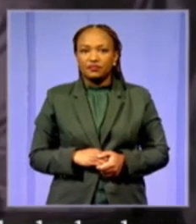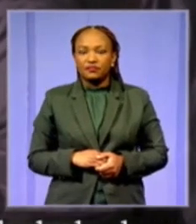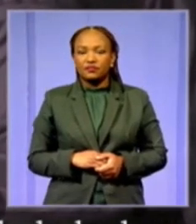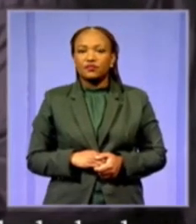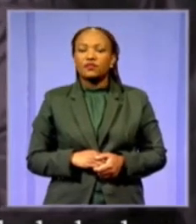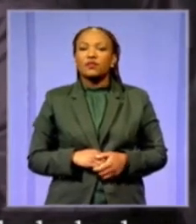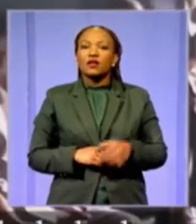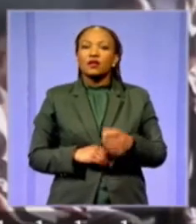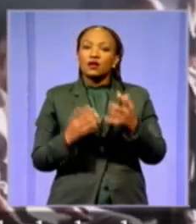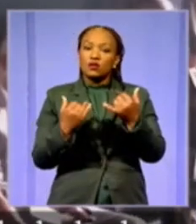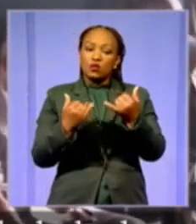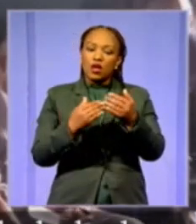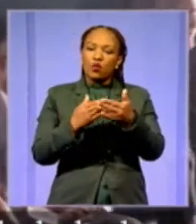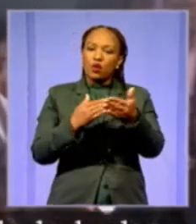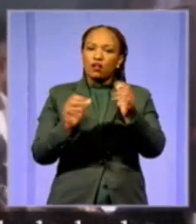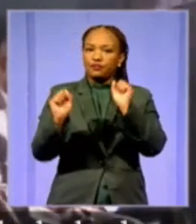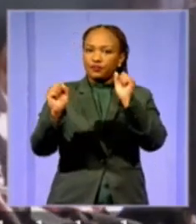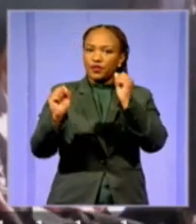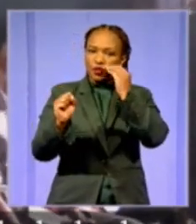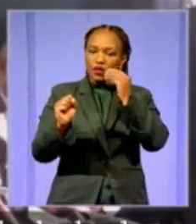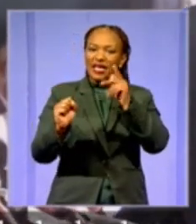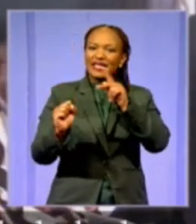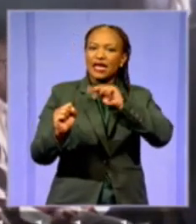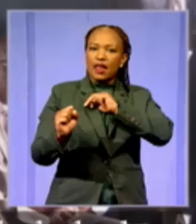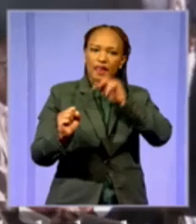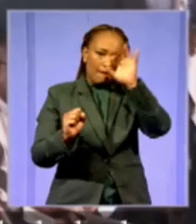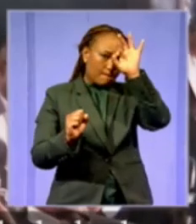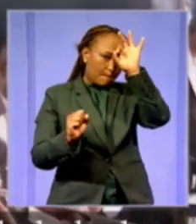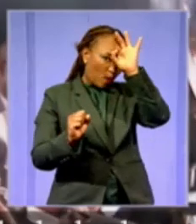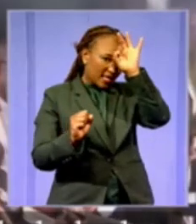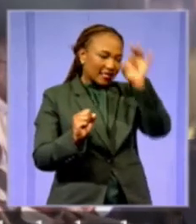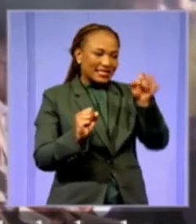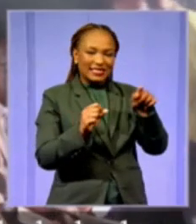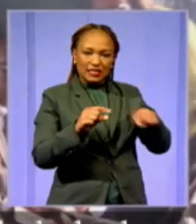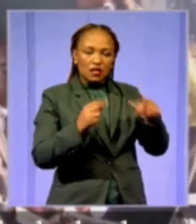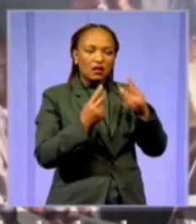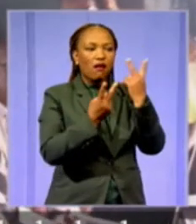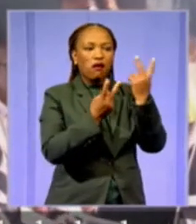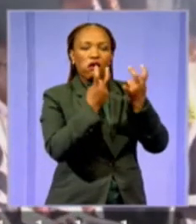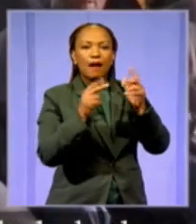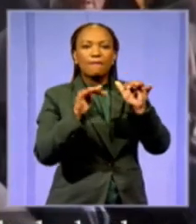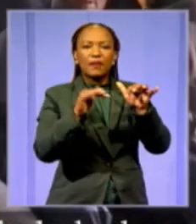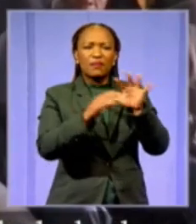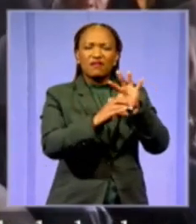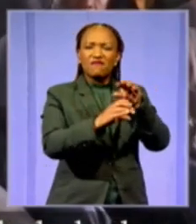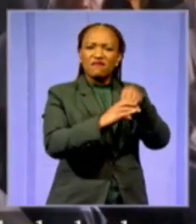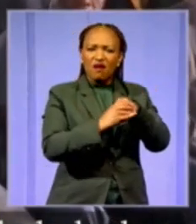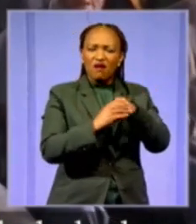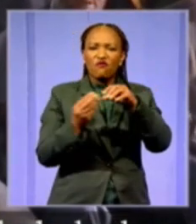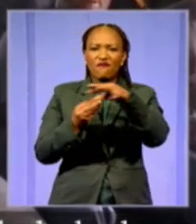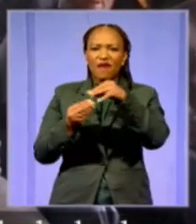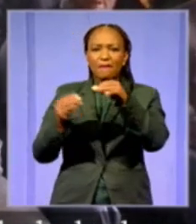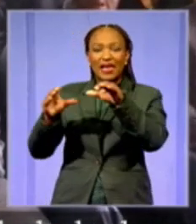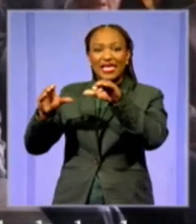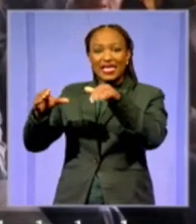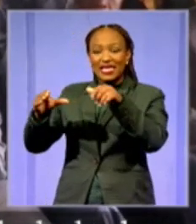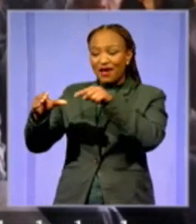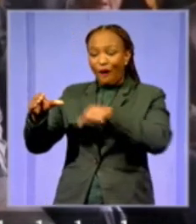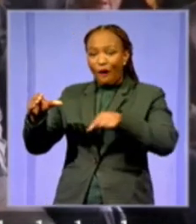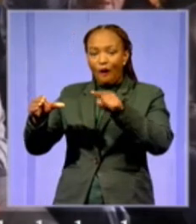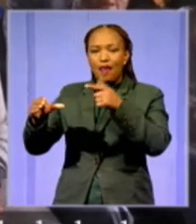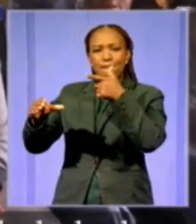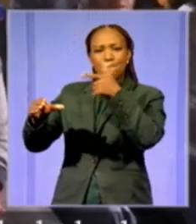Mo kgasong eno rutlwa fa mapodisa kwa KwaZulu-Natal a boloditse letsholo la go batla babelaelwa ba go dumelwang ba boleile ka setlhogo ditokololo tsa